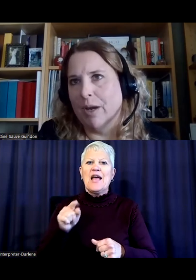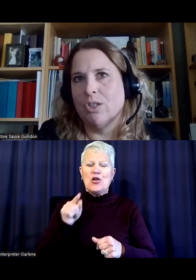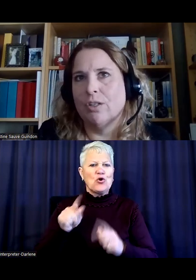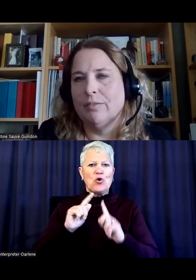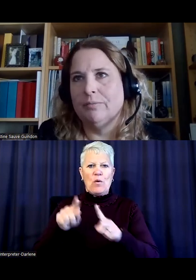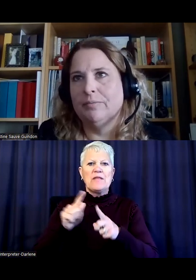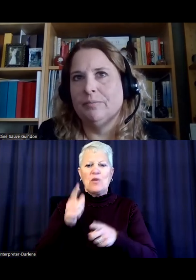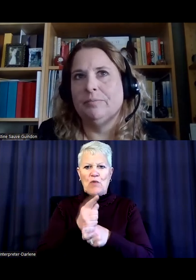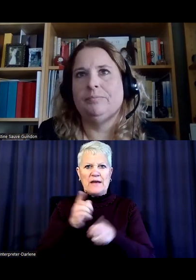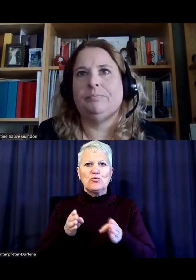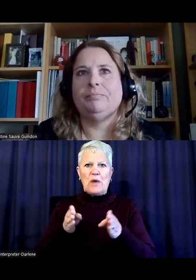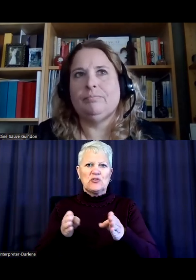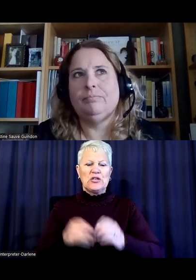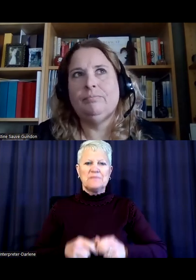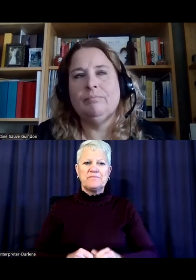right direction.